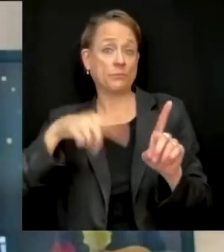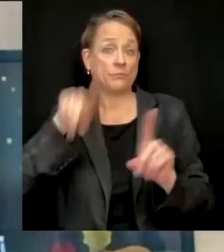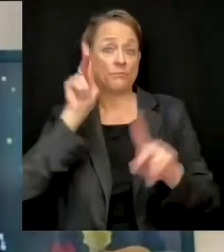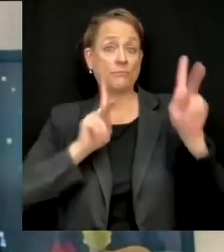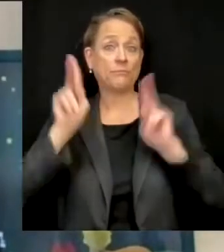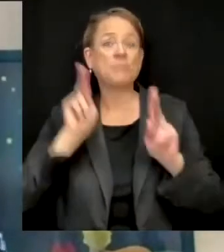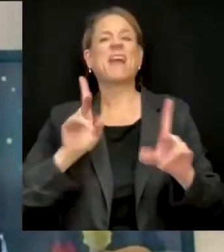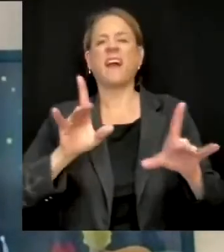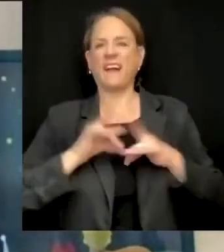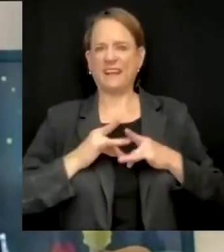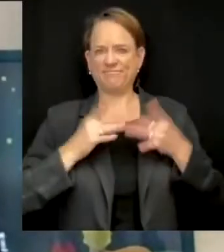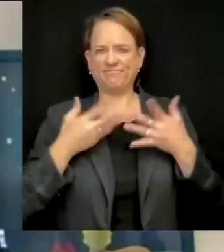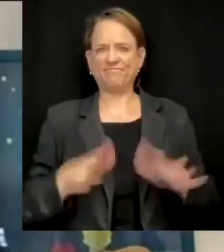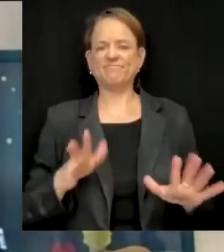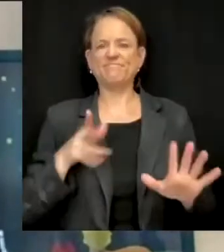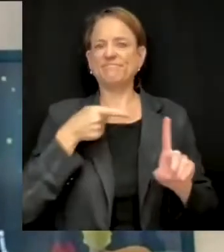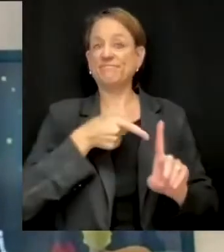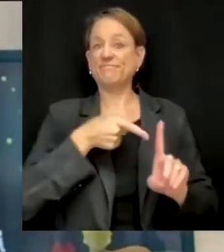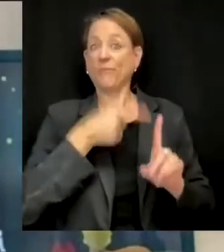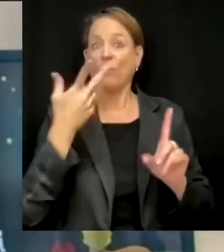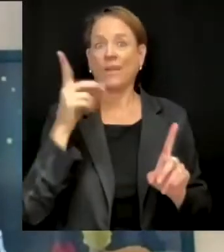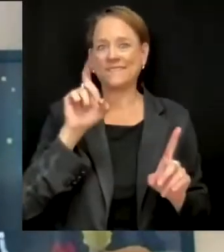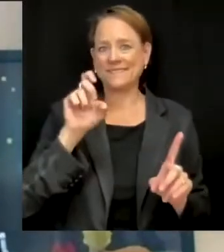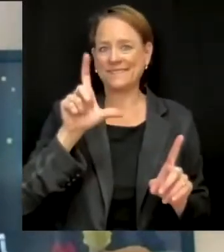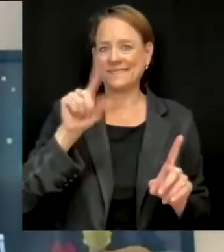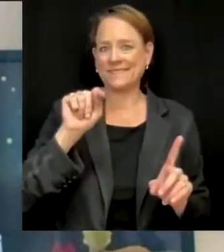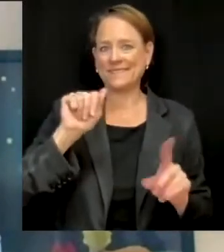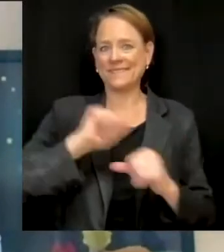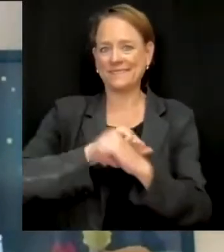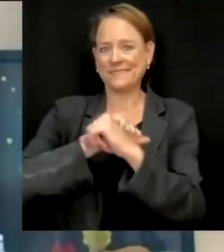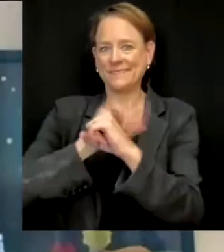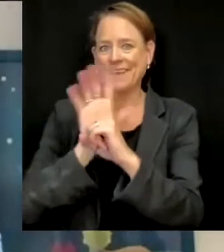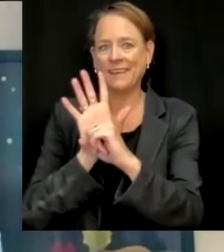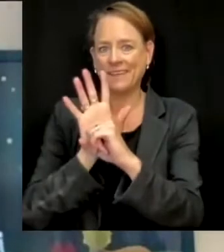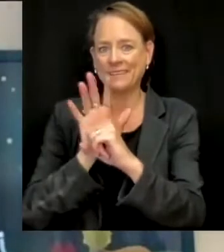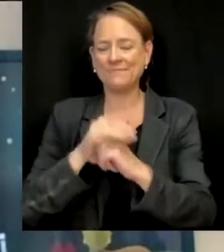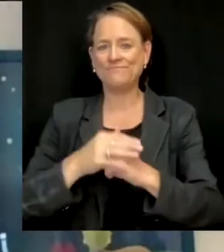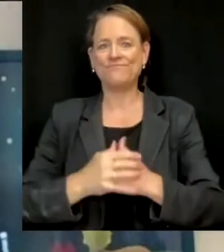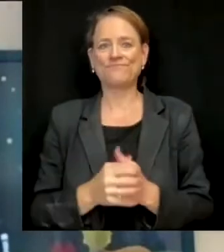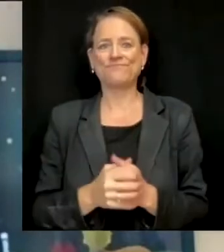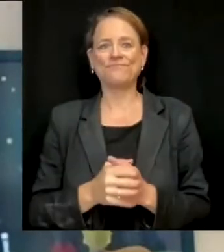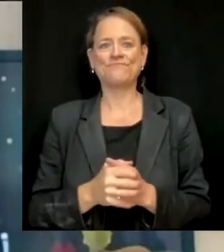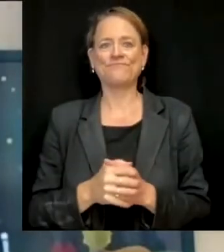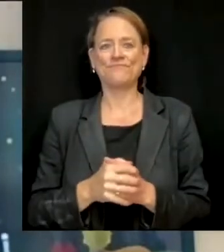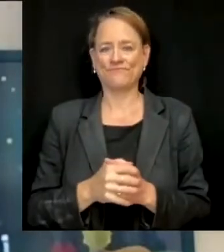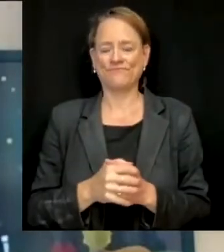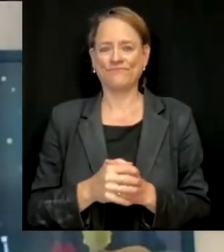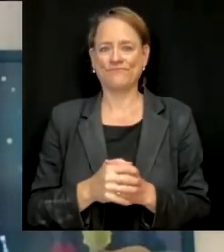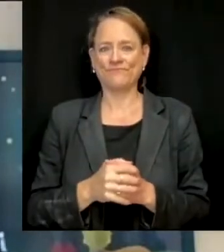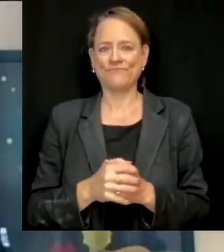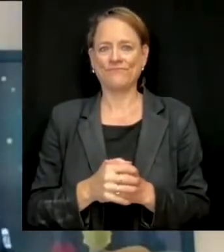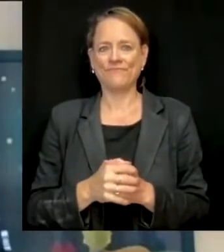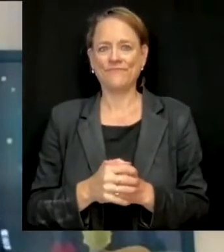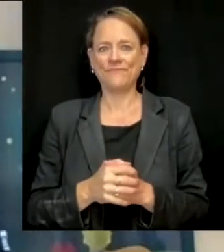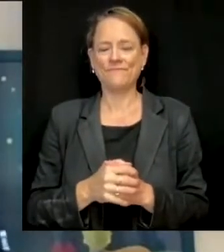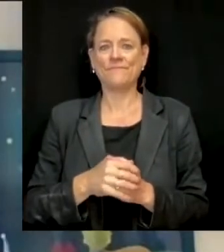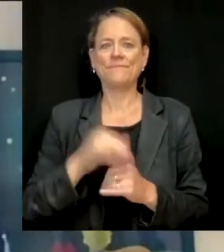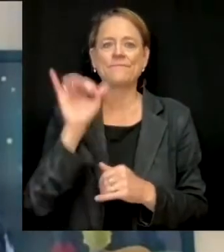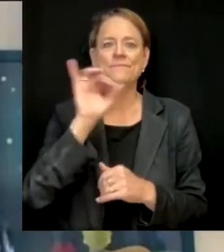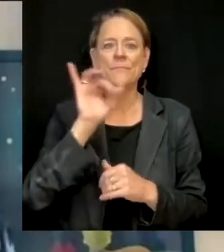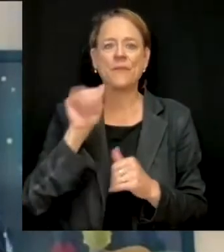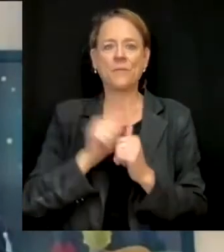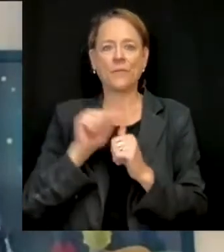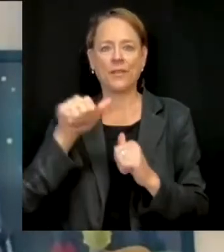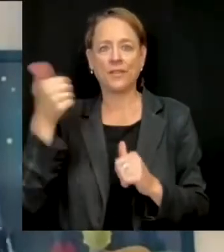Wisconsin, with an increasing proportion of sequenced samples representing the Delta variant. And what we